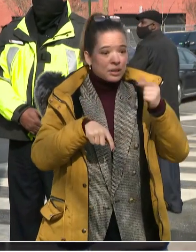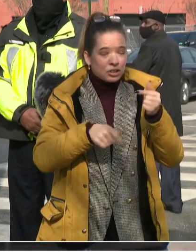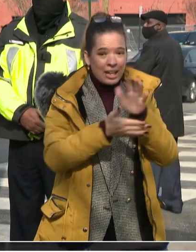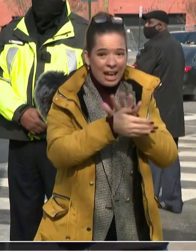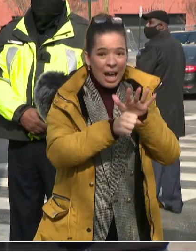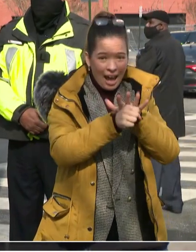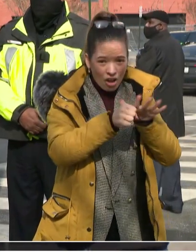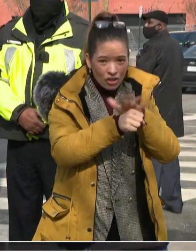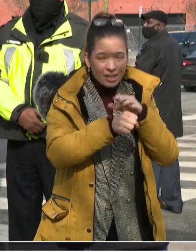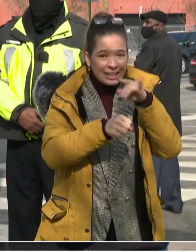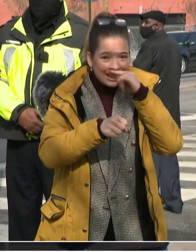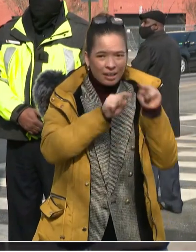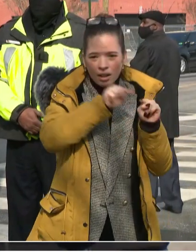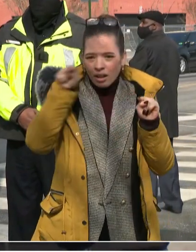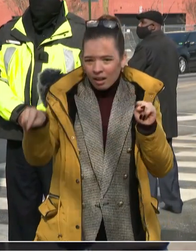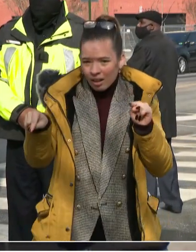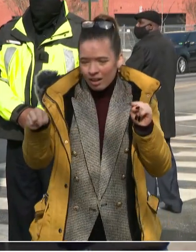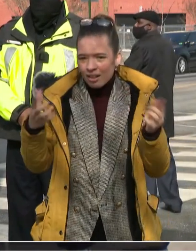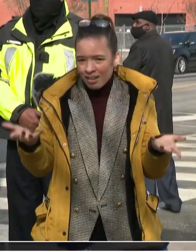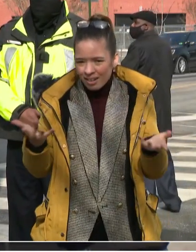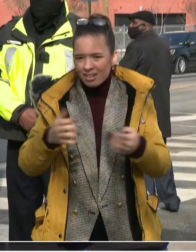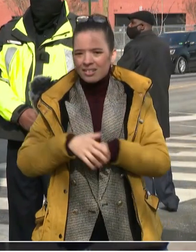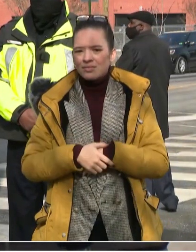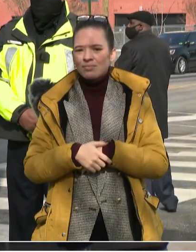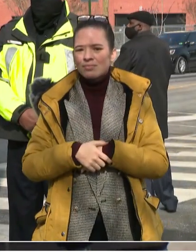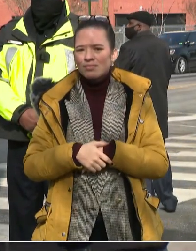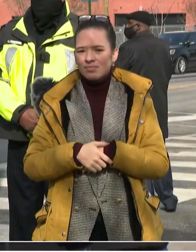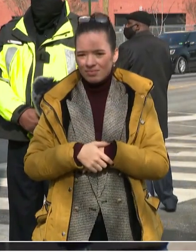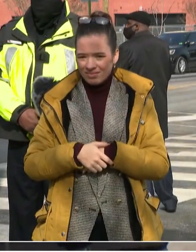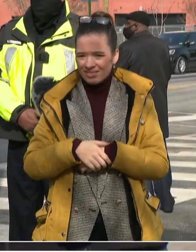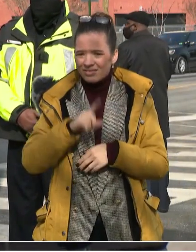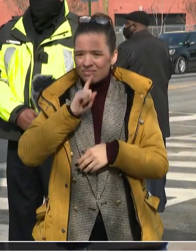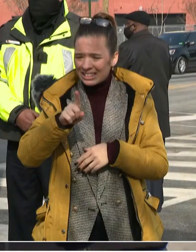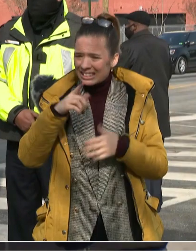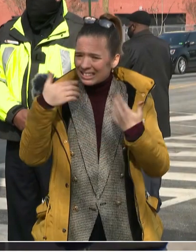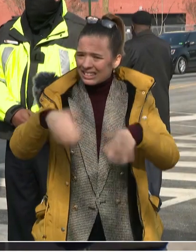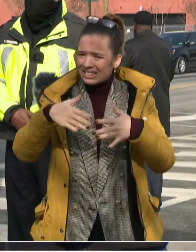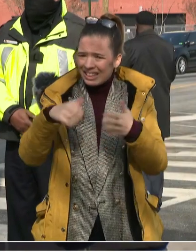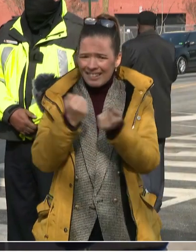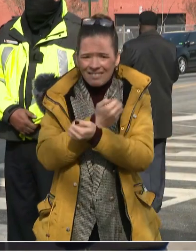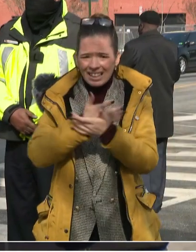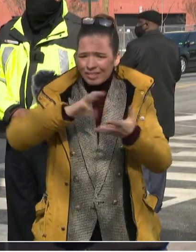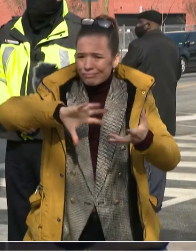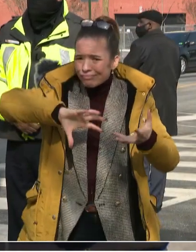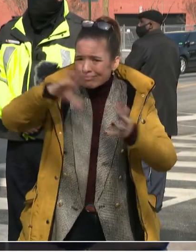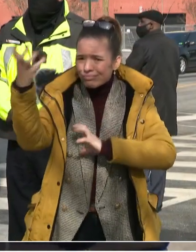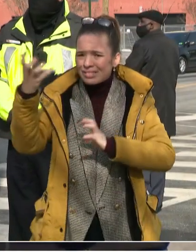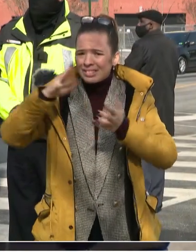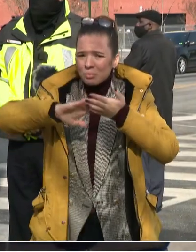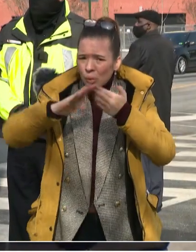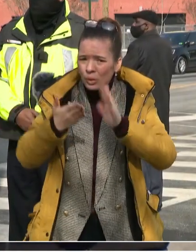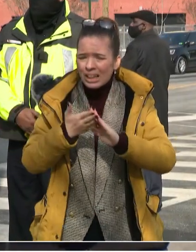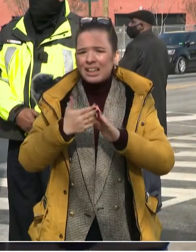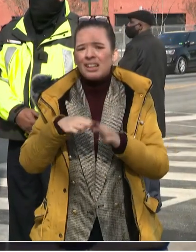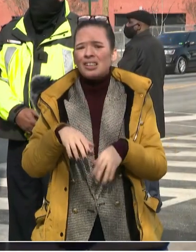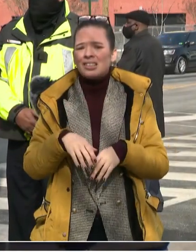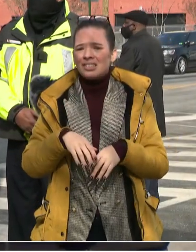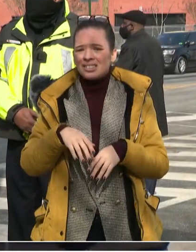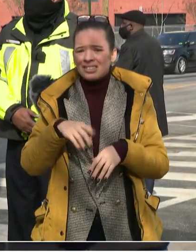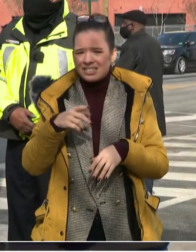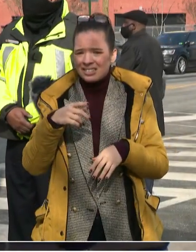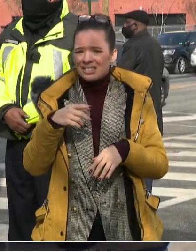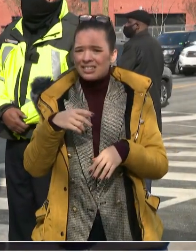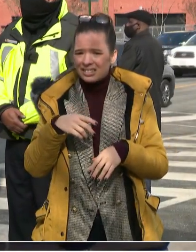this pandemic has upended our ecosystem and upended our communities. And it's obvious, too,